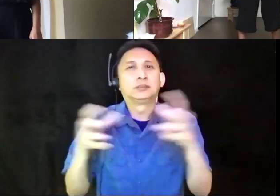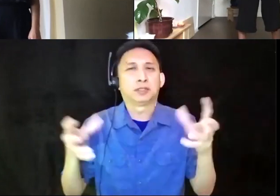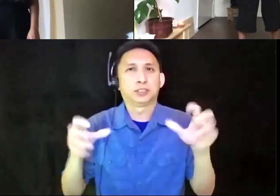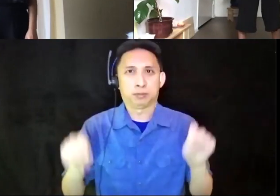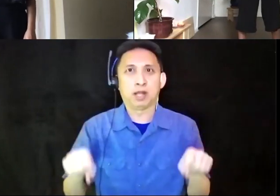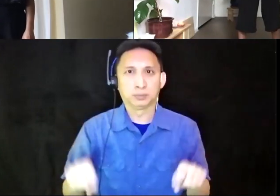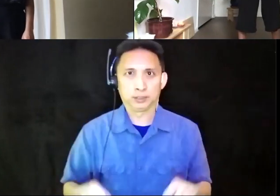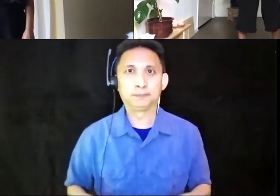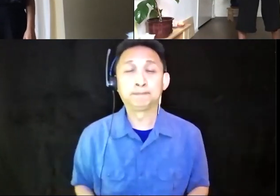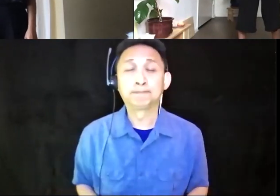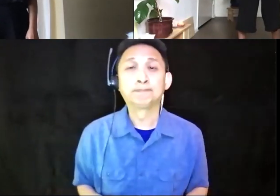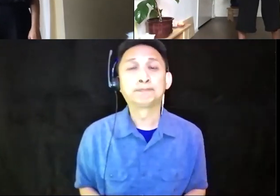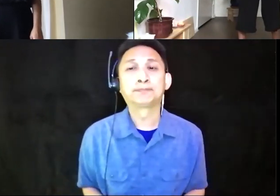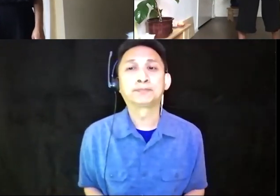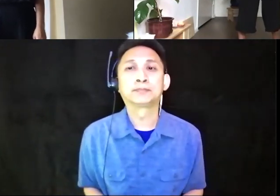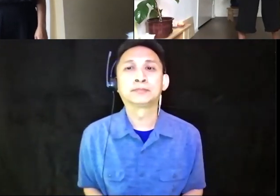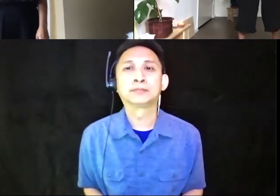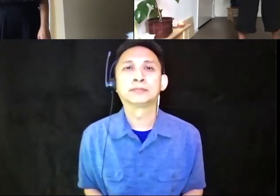the chest.